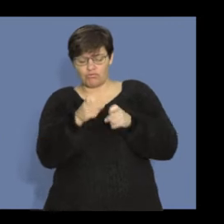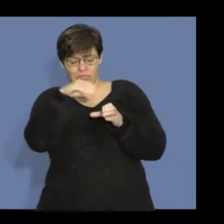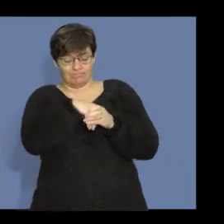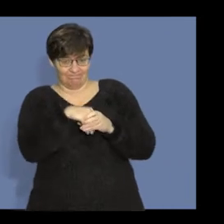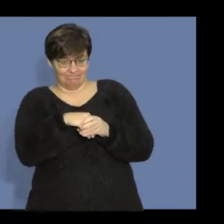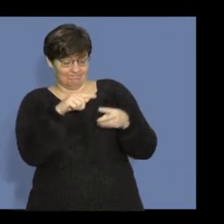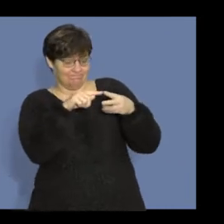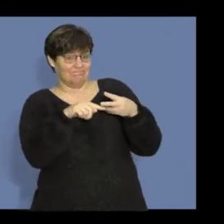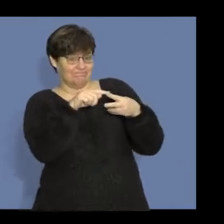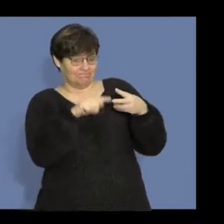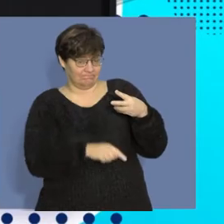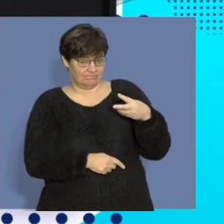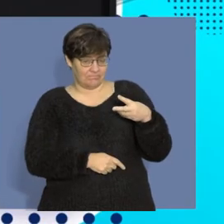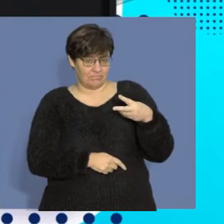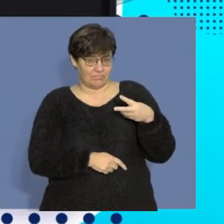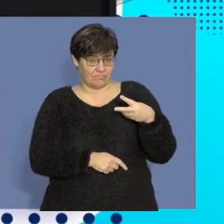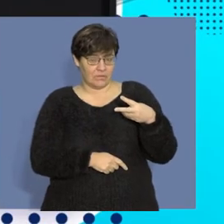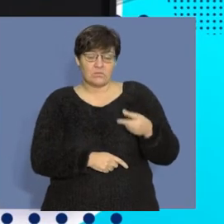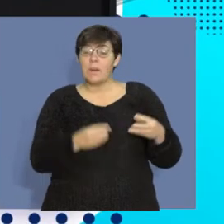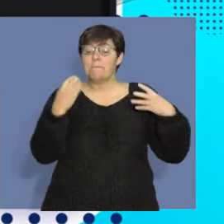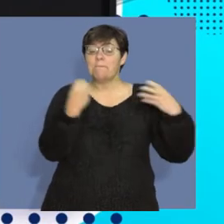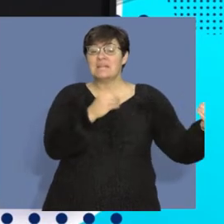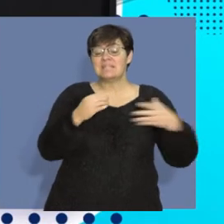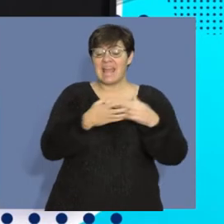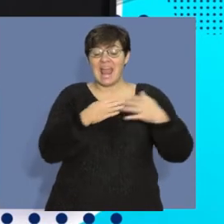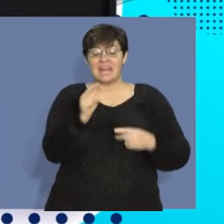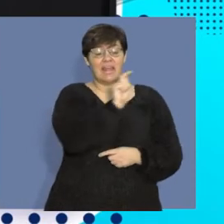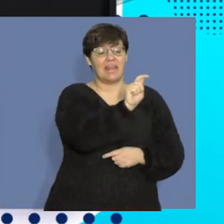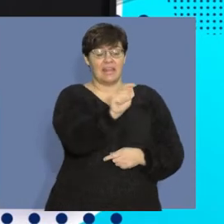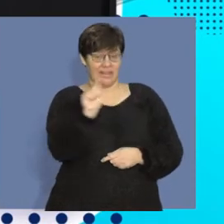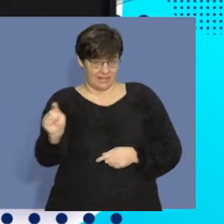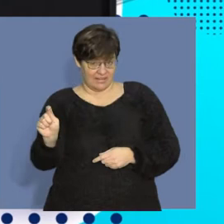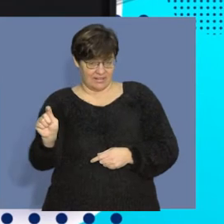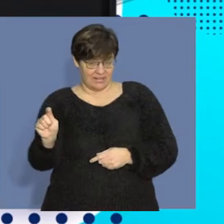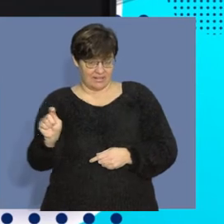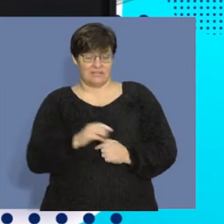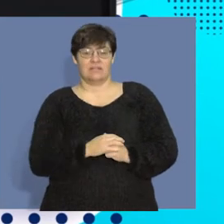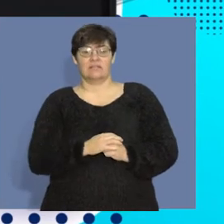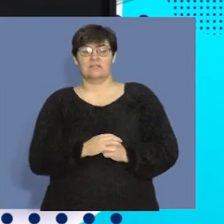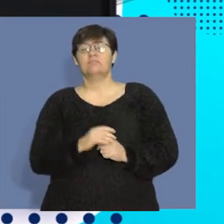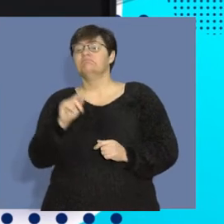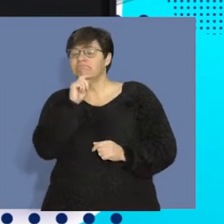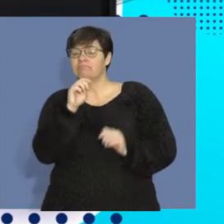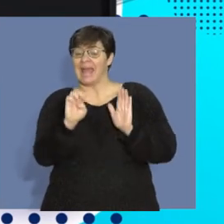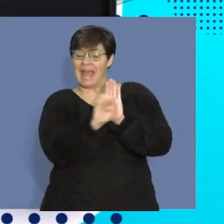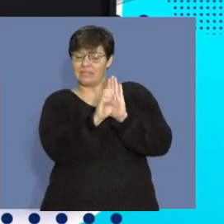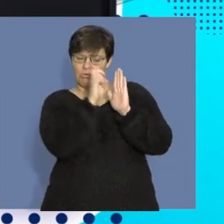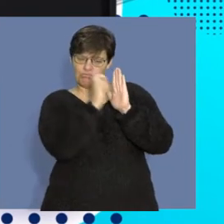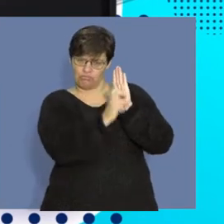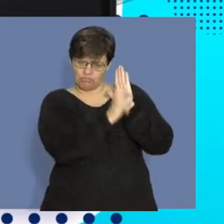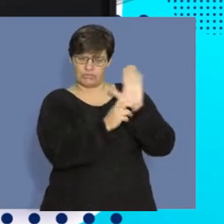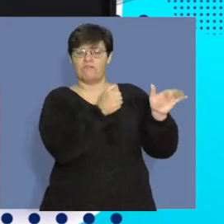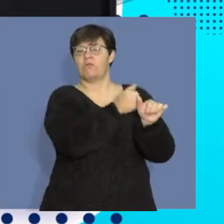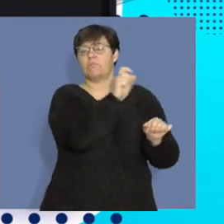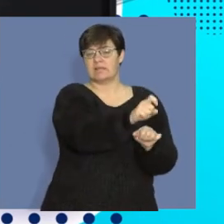right? Remember what we said? Any business must ensure that we have ethics and internal